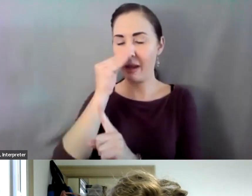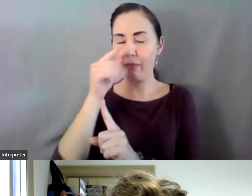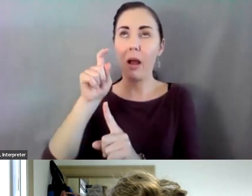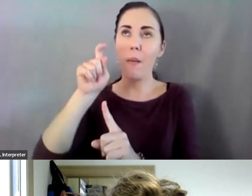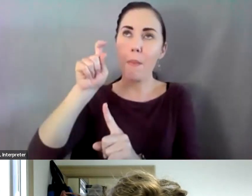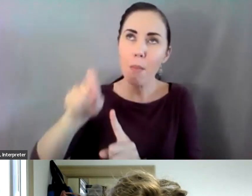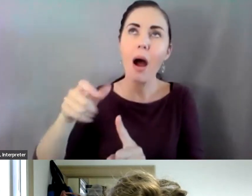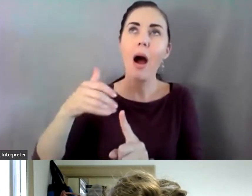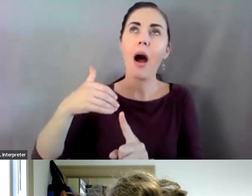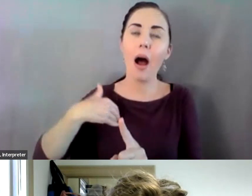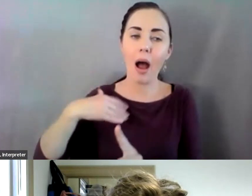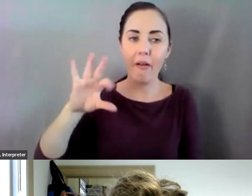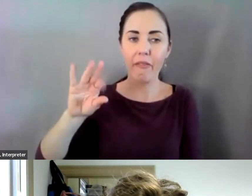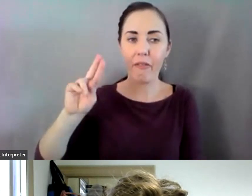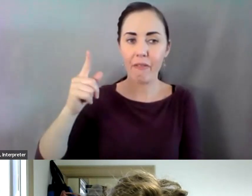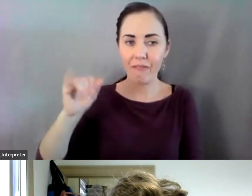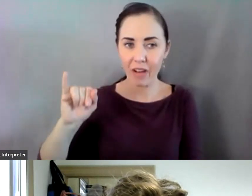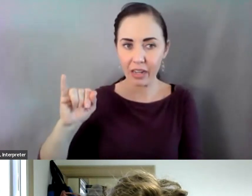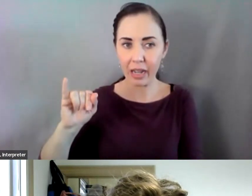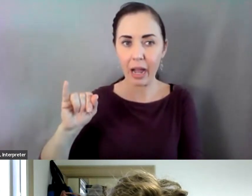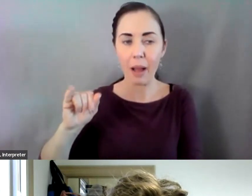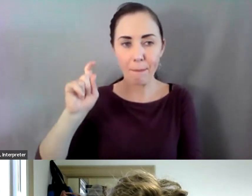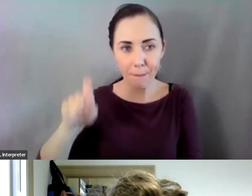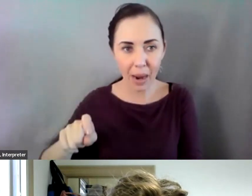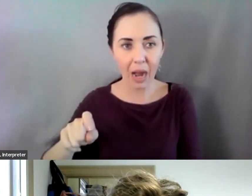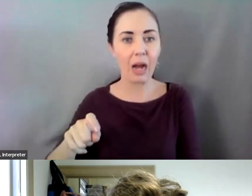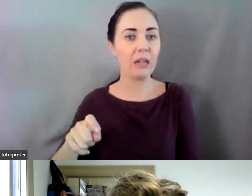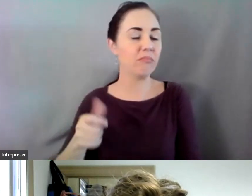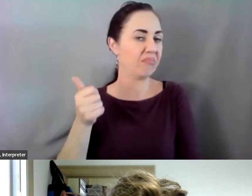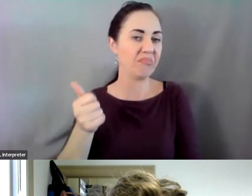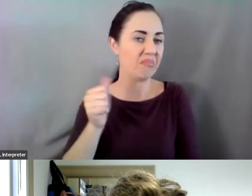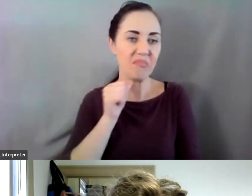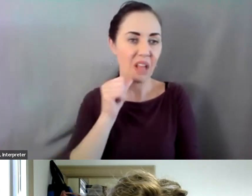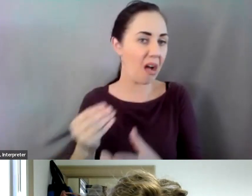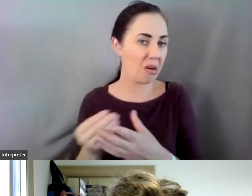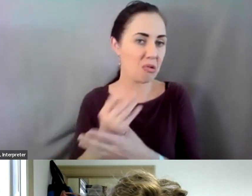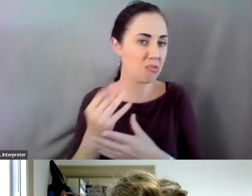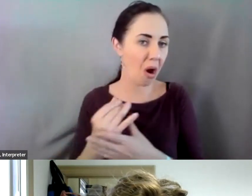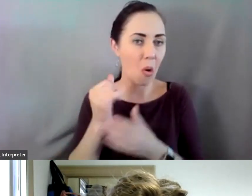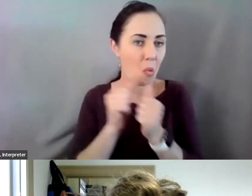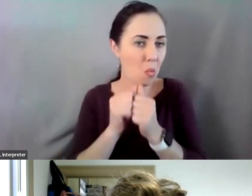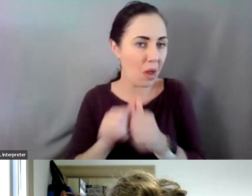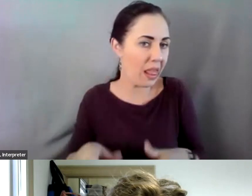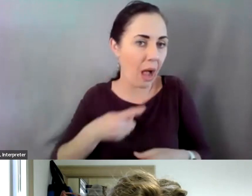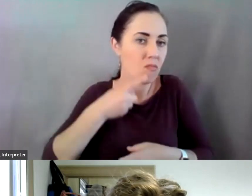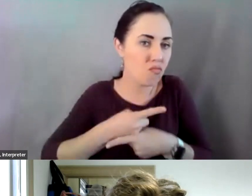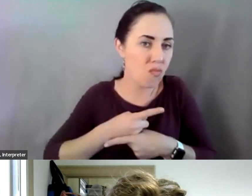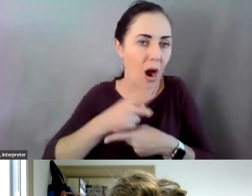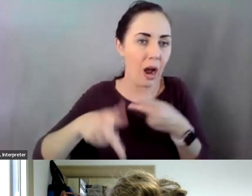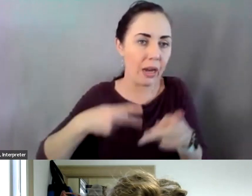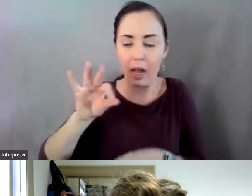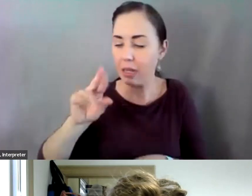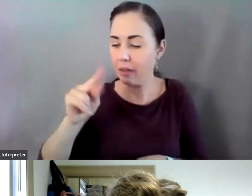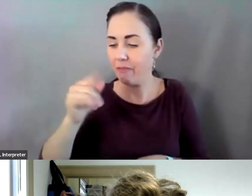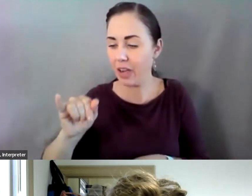fungi, even more so than most plants. And they actually won't even grow from seeds if they don't have the right fungi. And so they're just sort of an